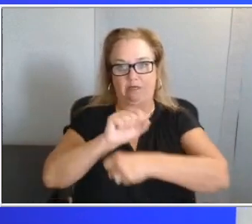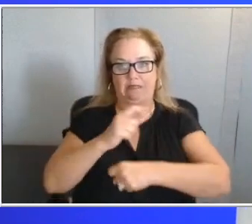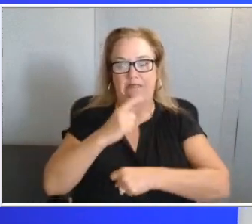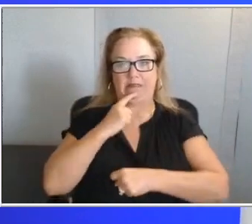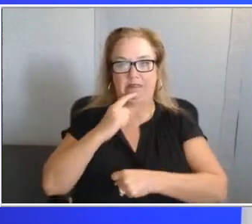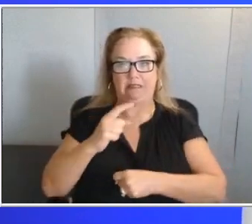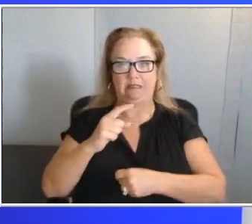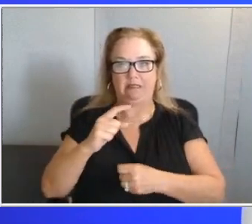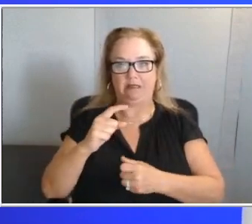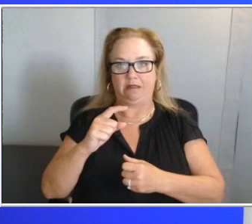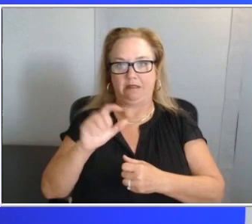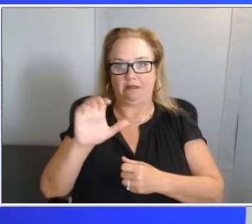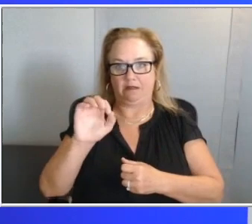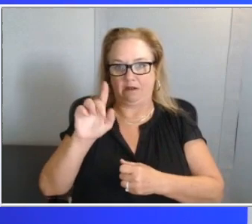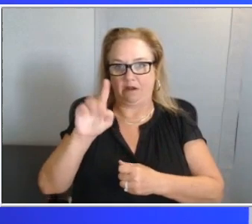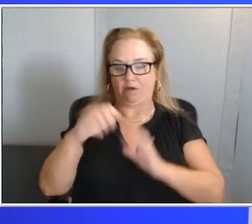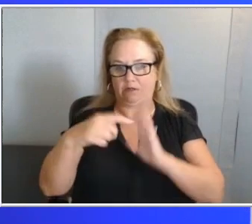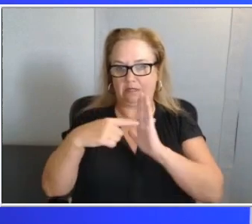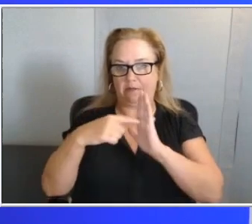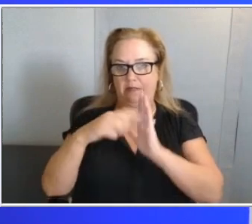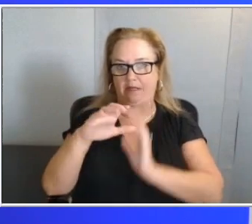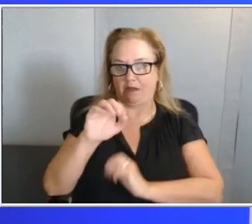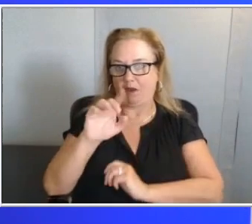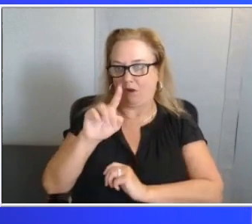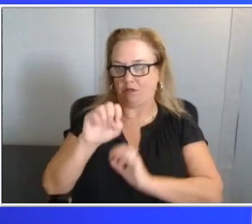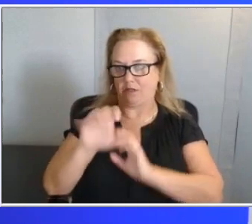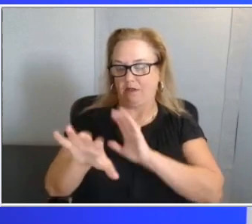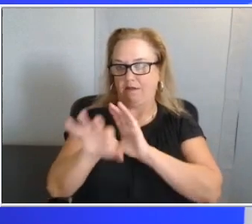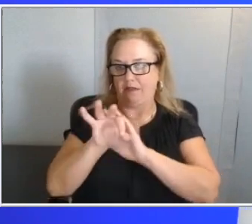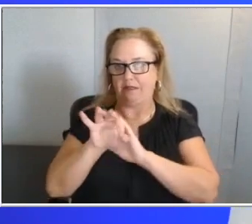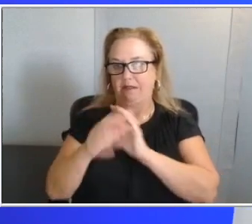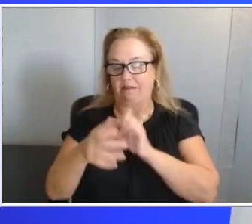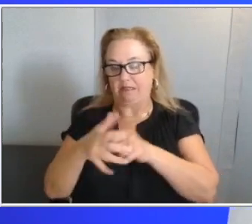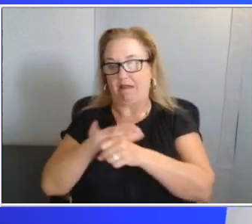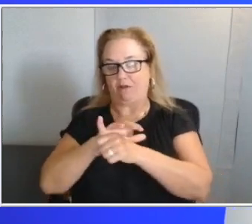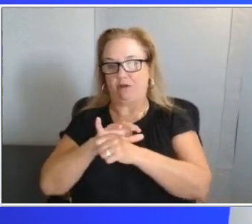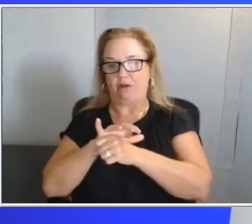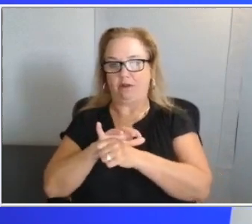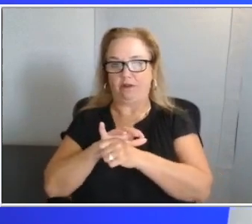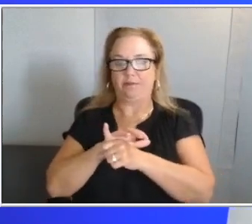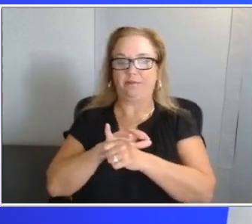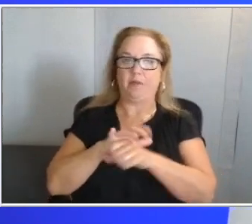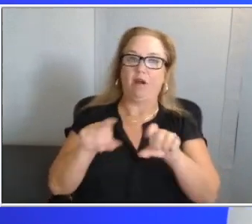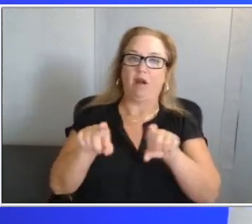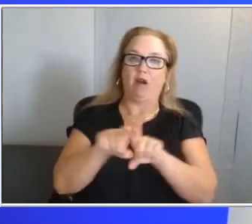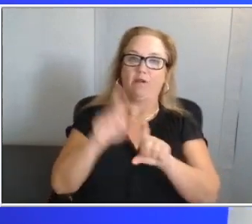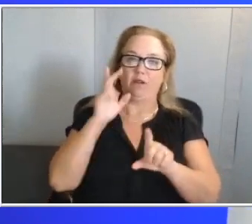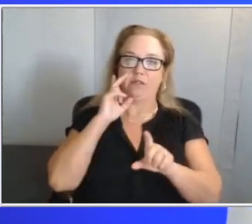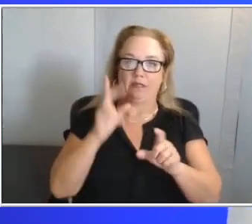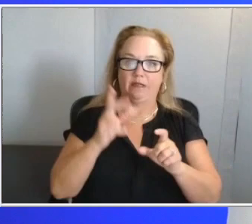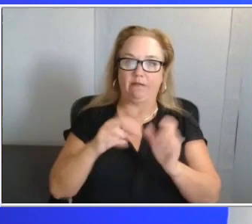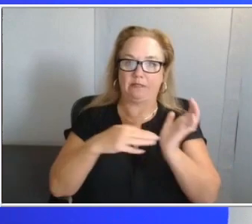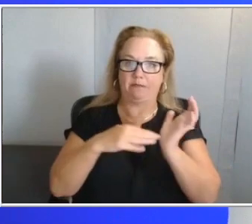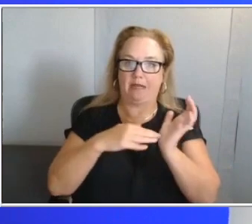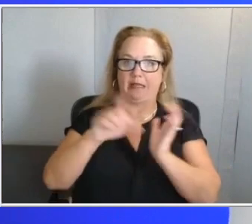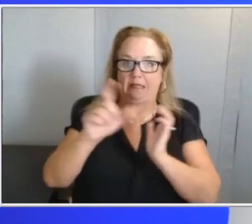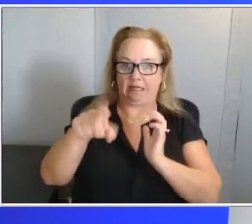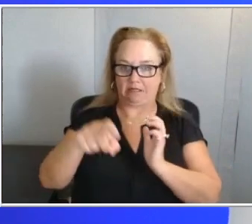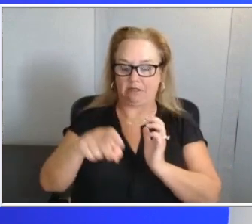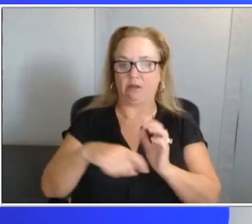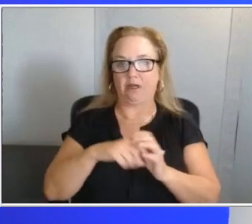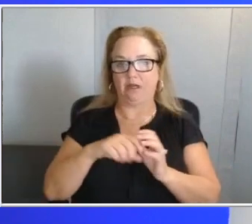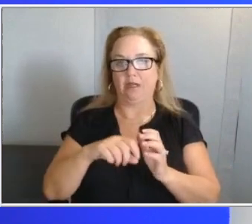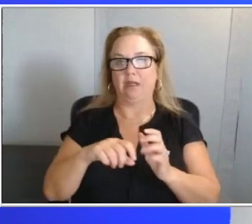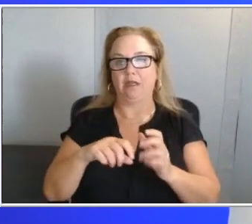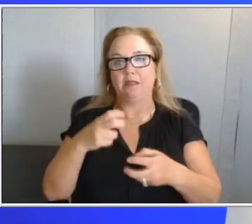codes, the billing codes, and say, you know, find it's a covered benefit. And then what you'll often hear is, yes, if it's medically necessary. Well, the trick, though,